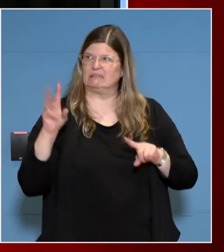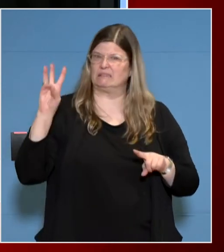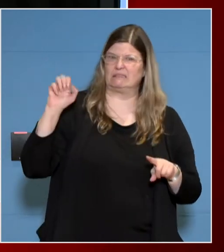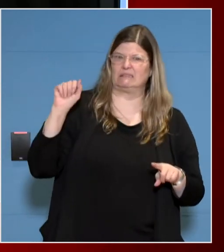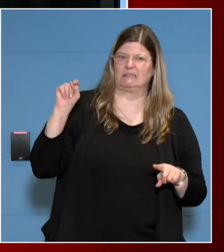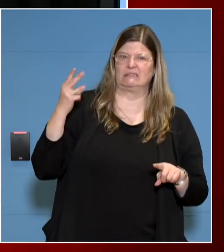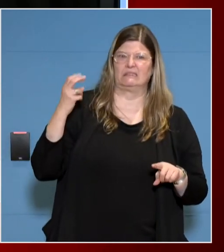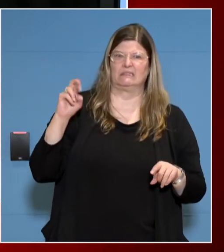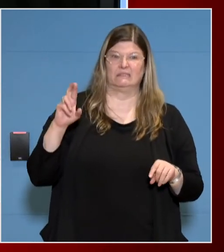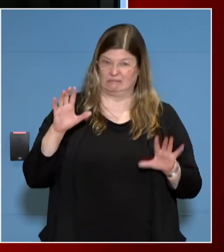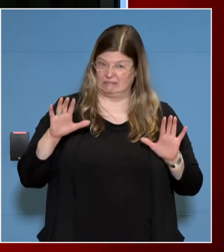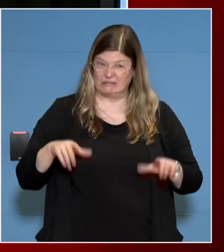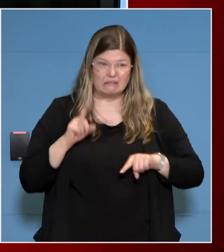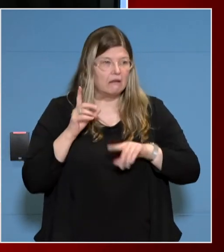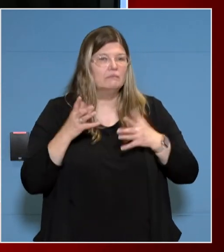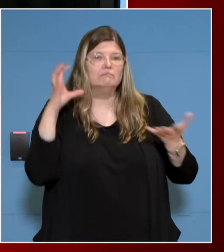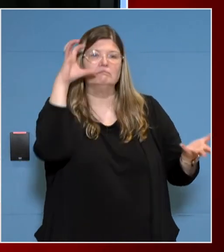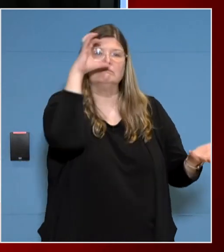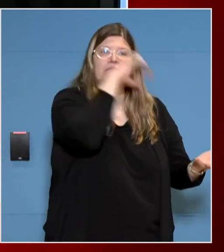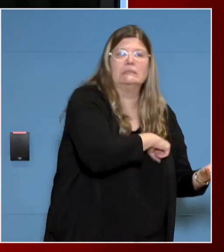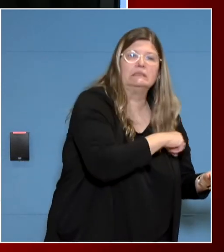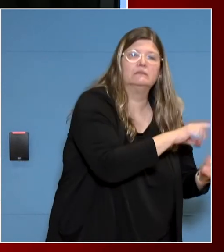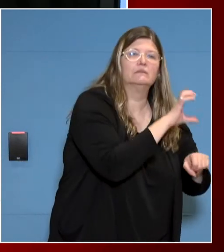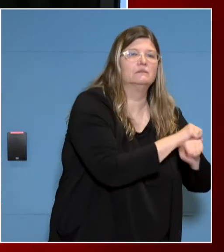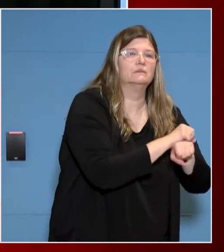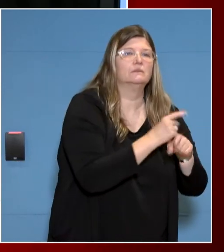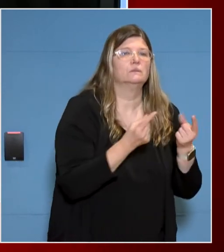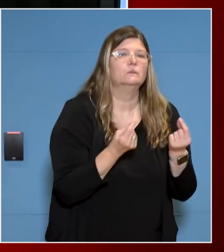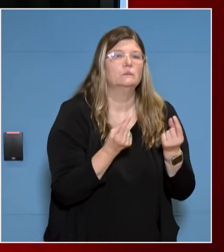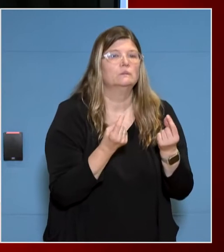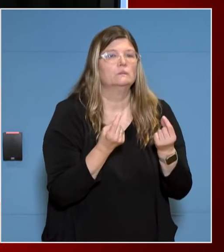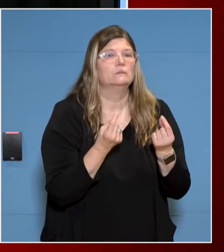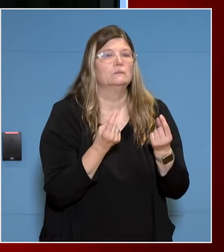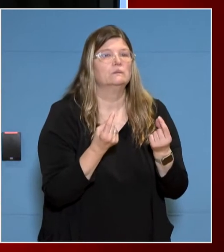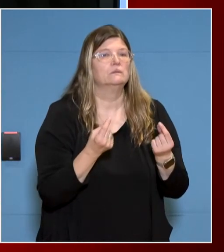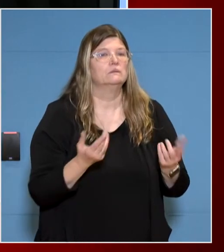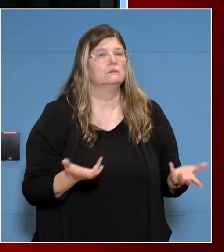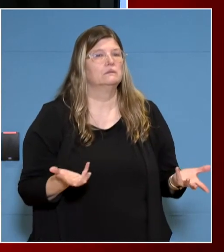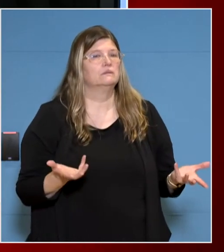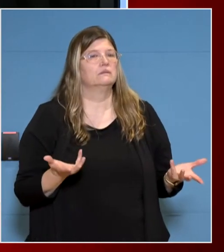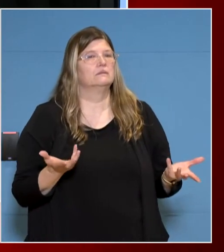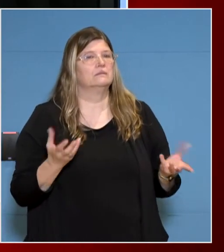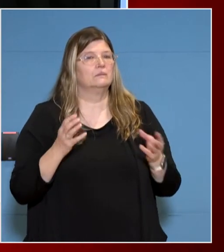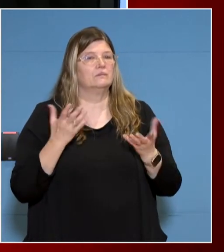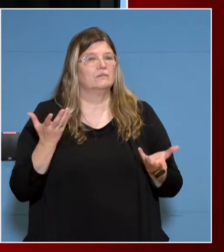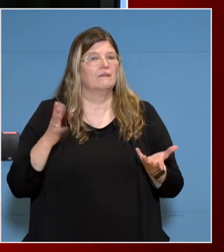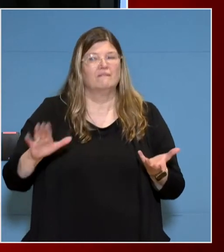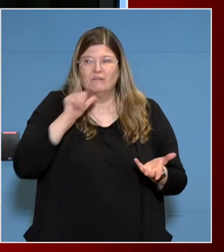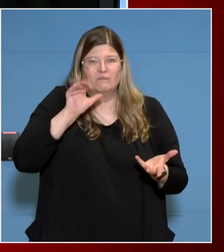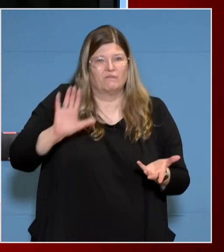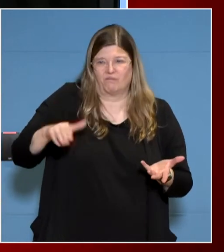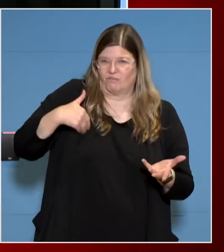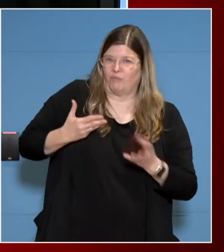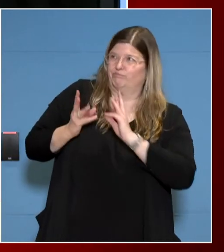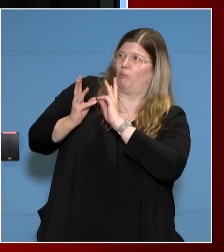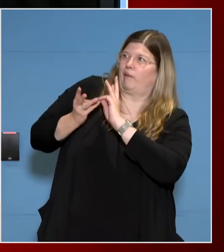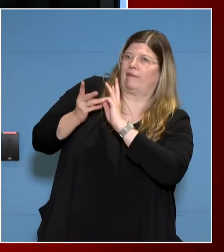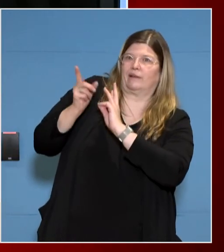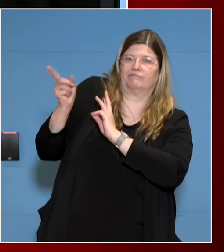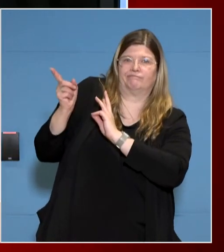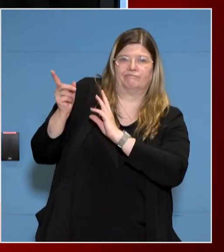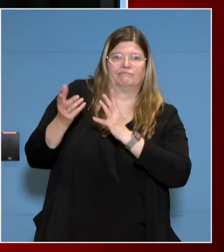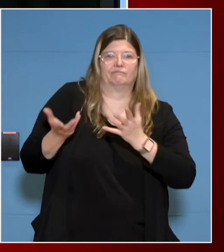there. So what is the protocol then if somebody misses an appointment through no fault of their own as far as rescheduling? And also, what happens